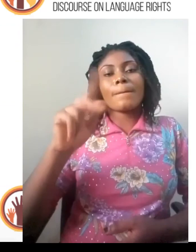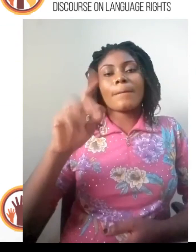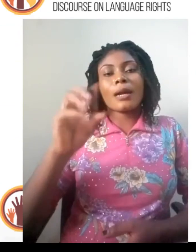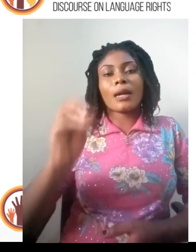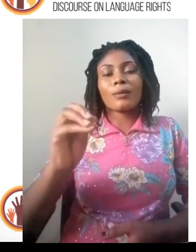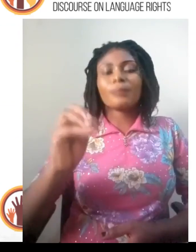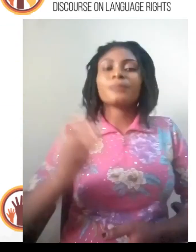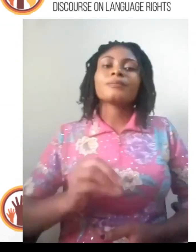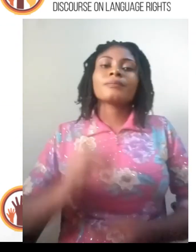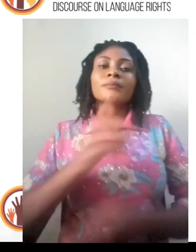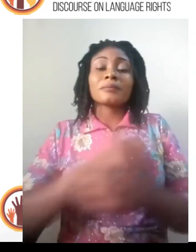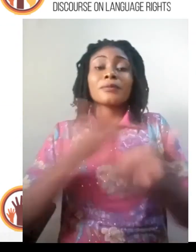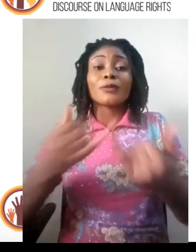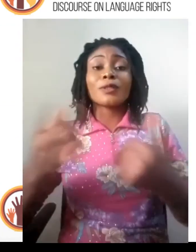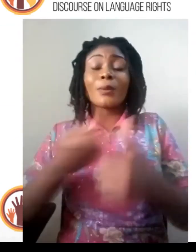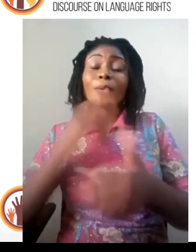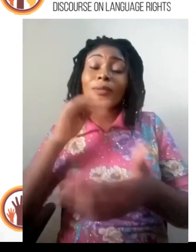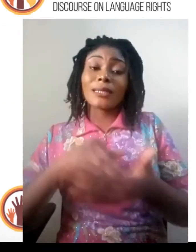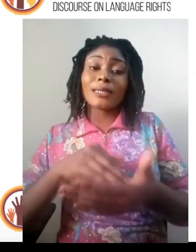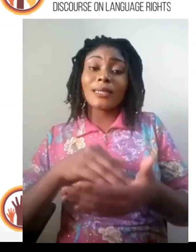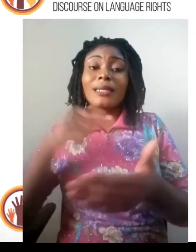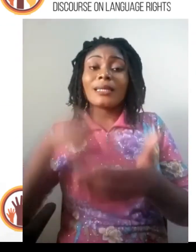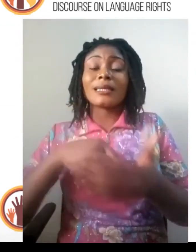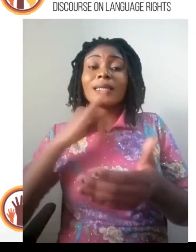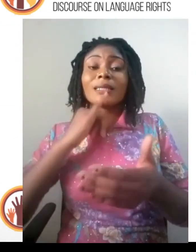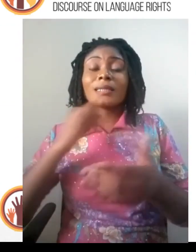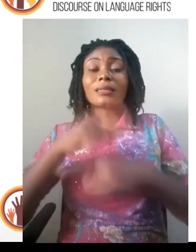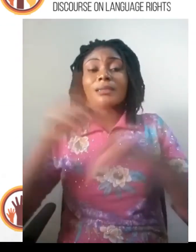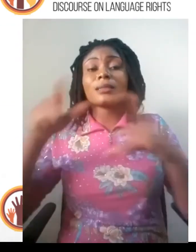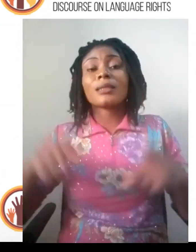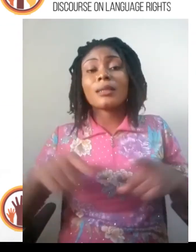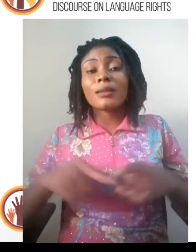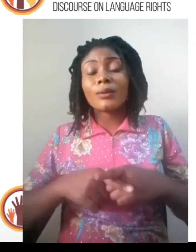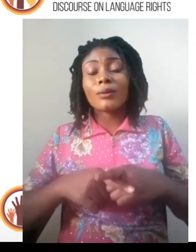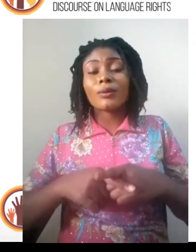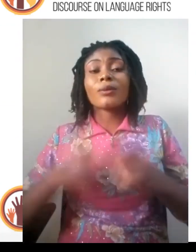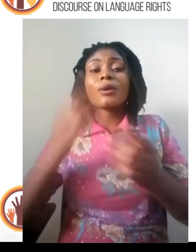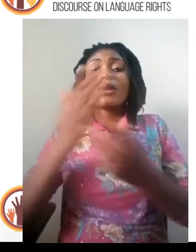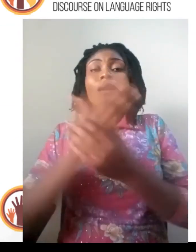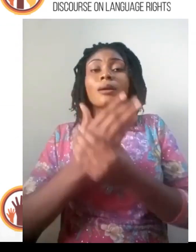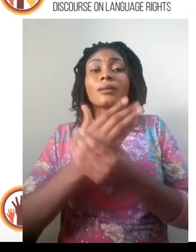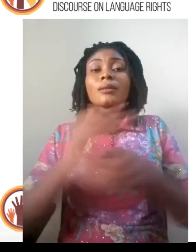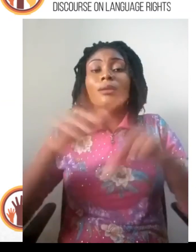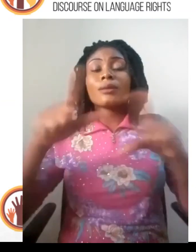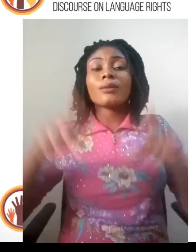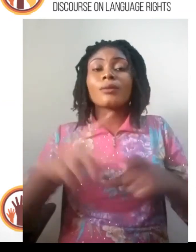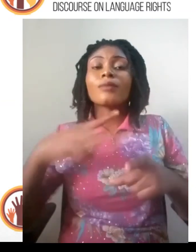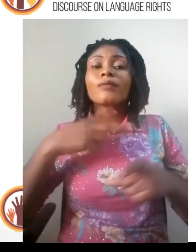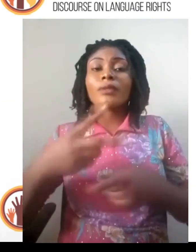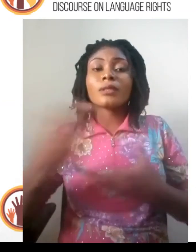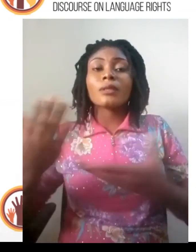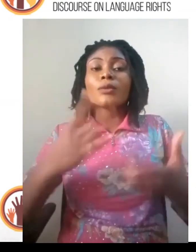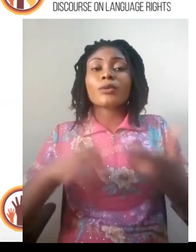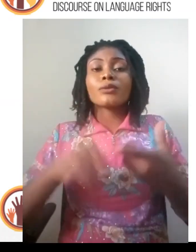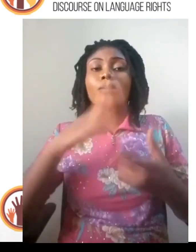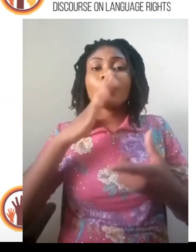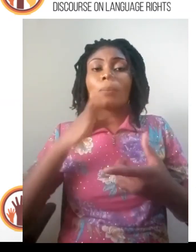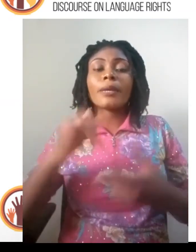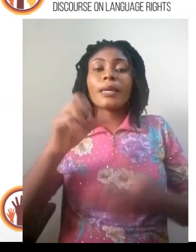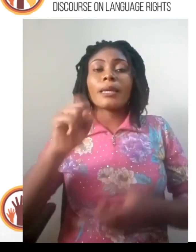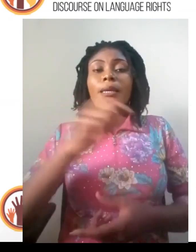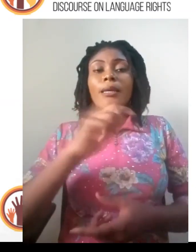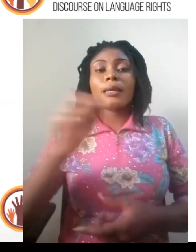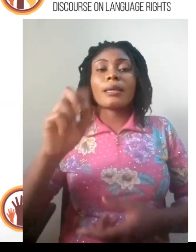the Indigenous Hands, the Indigenous Voices, brought to you by Save the Deaf and Endangered Languages Initiative. I hope to see you